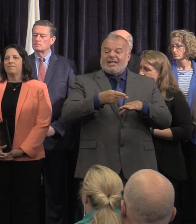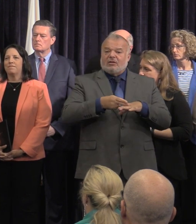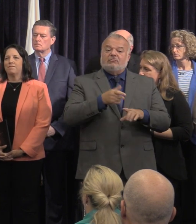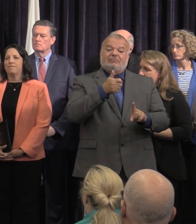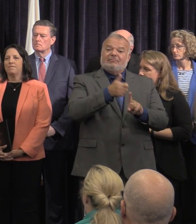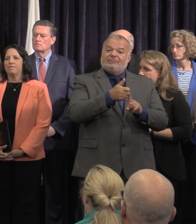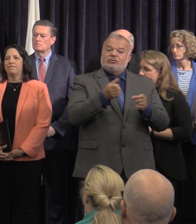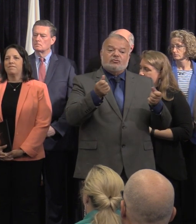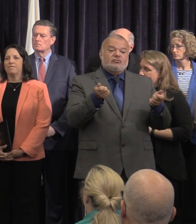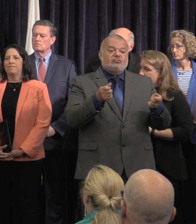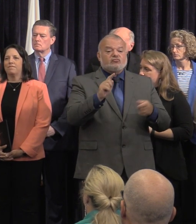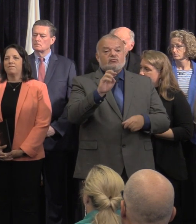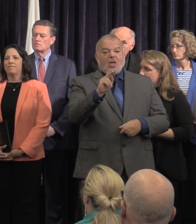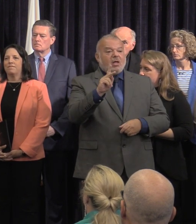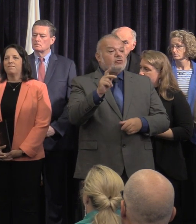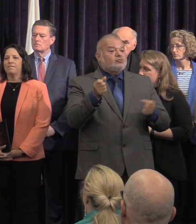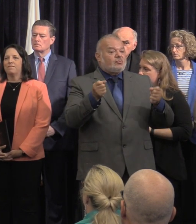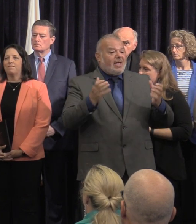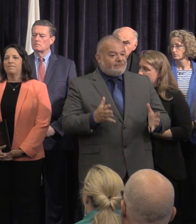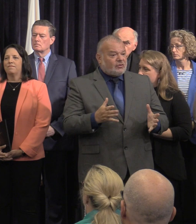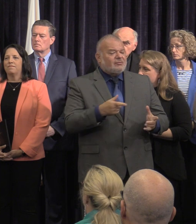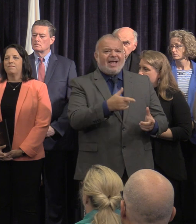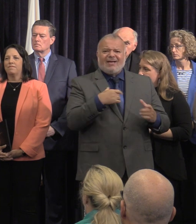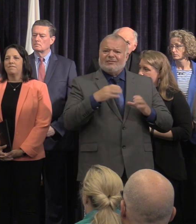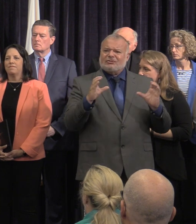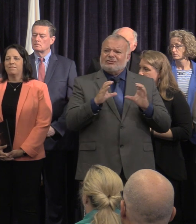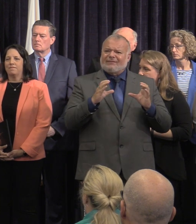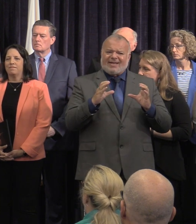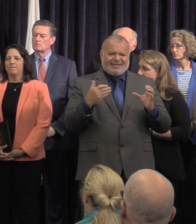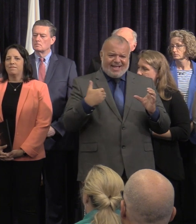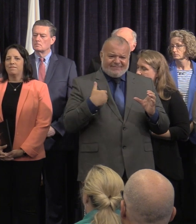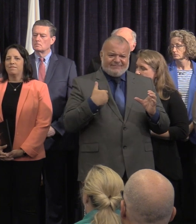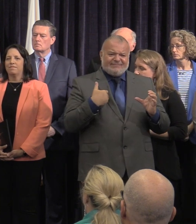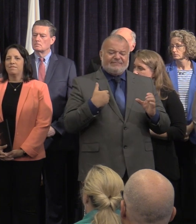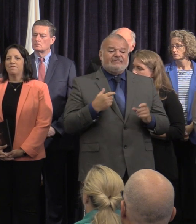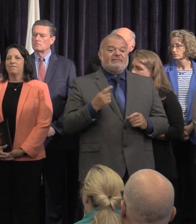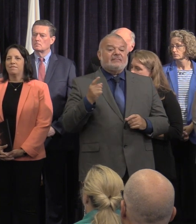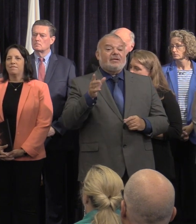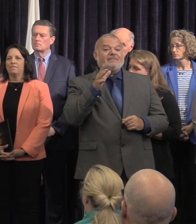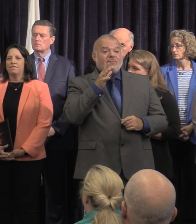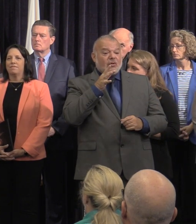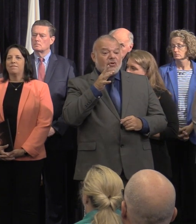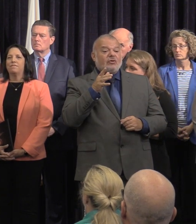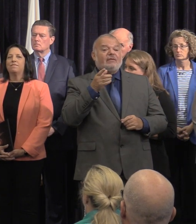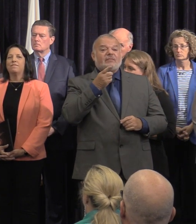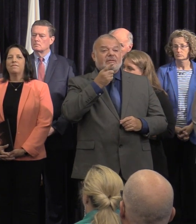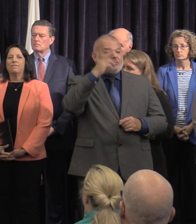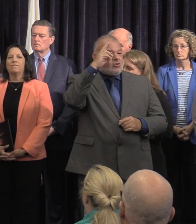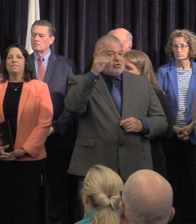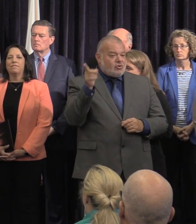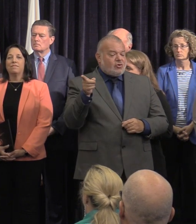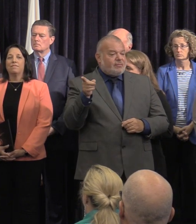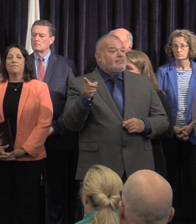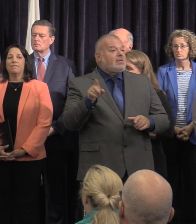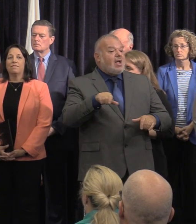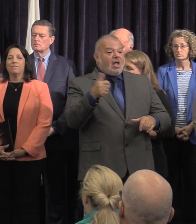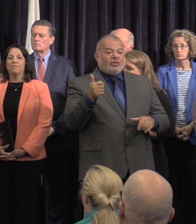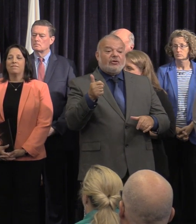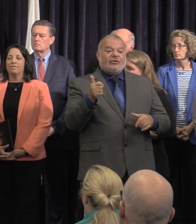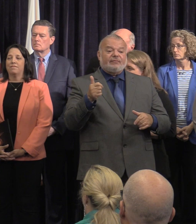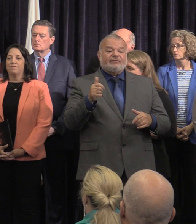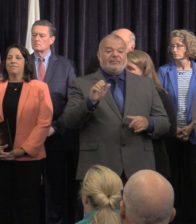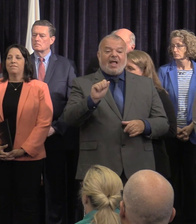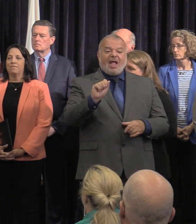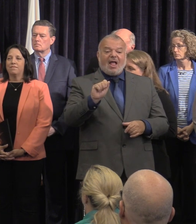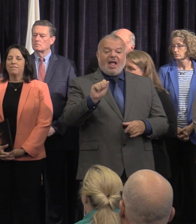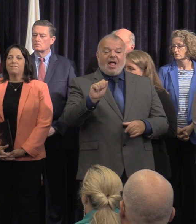and licensed in Haiti, a mom from the Dominican Republic, a woman from Algeria, who used to be a French